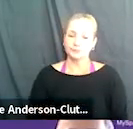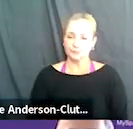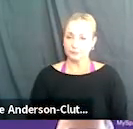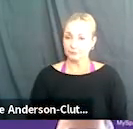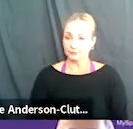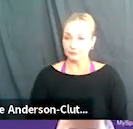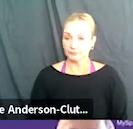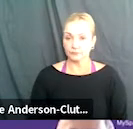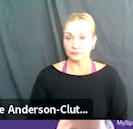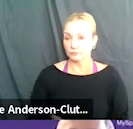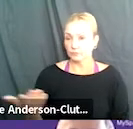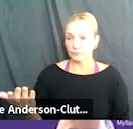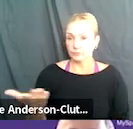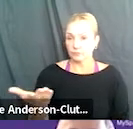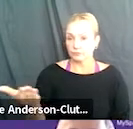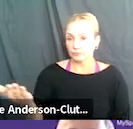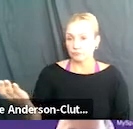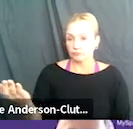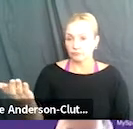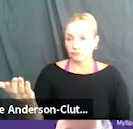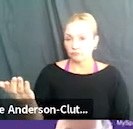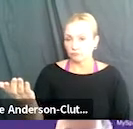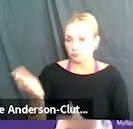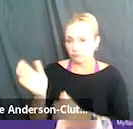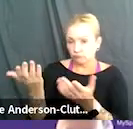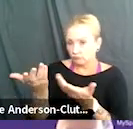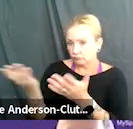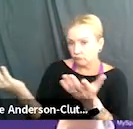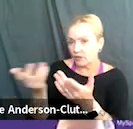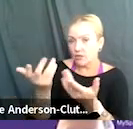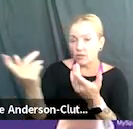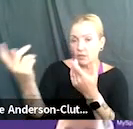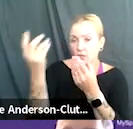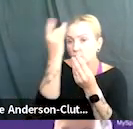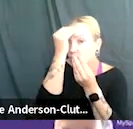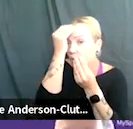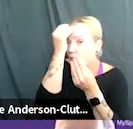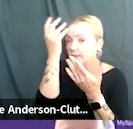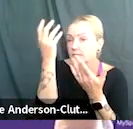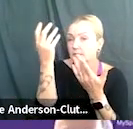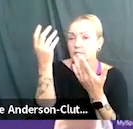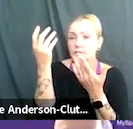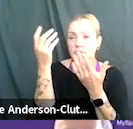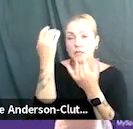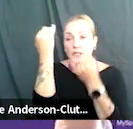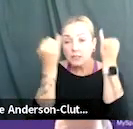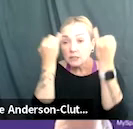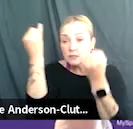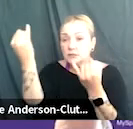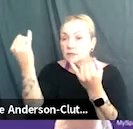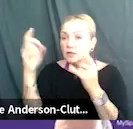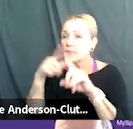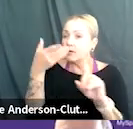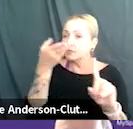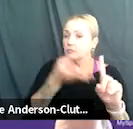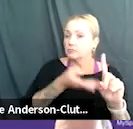Any other thoughts or comments about this boy, young man?